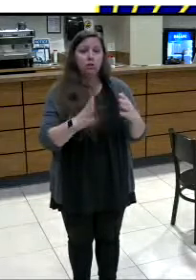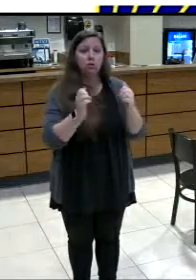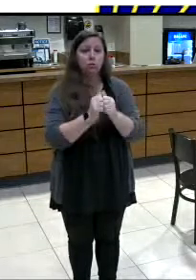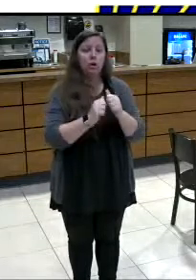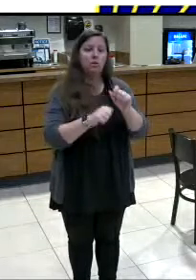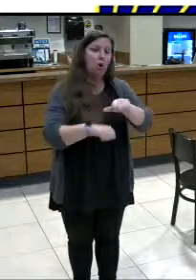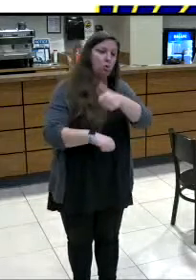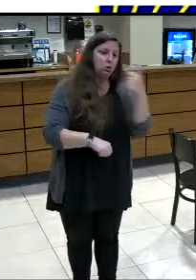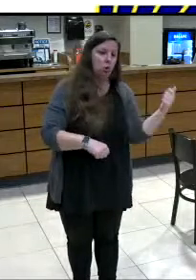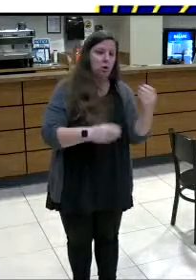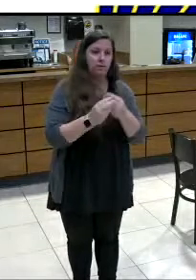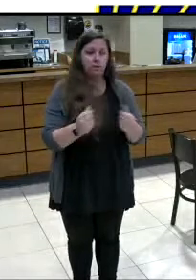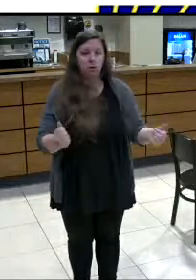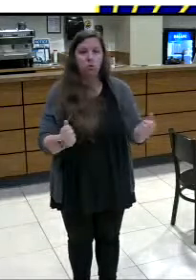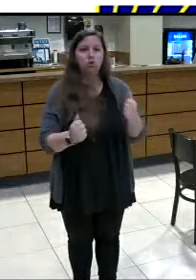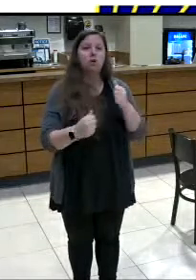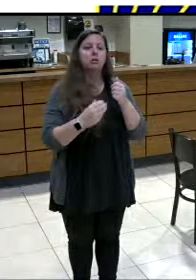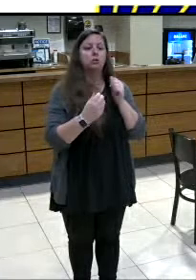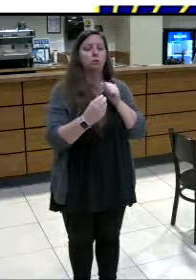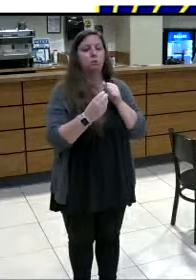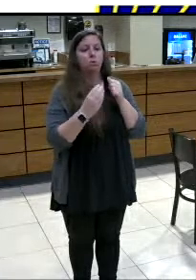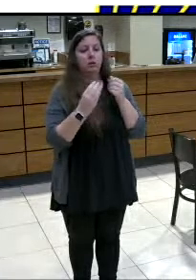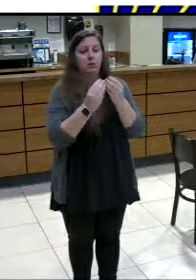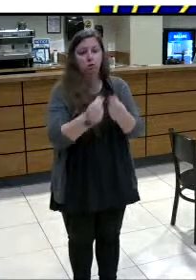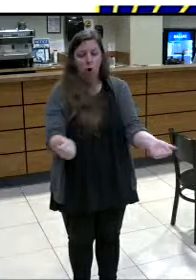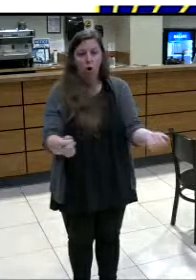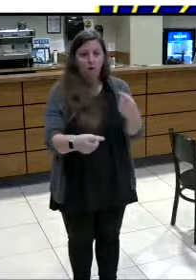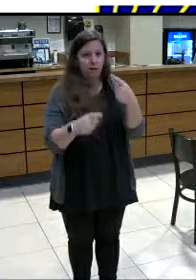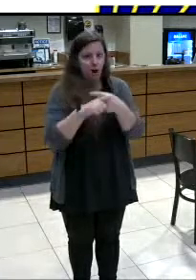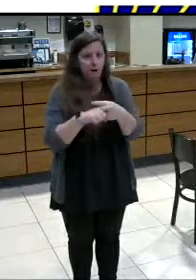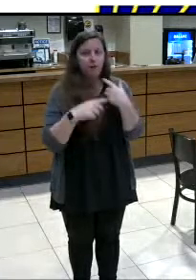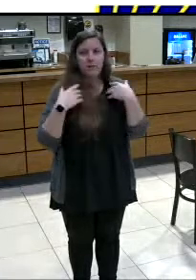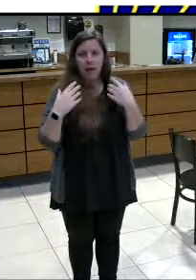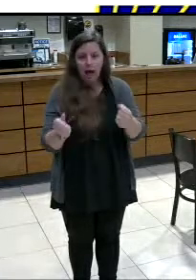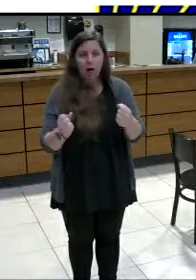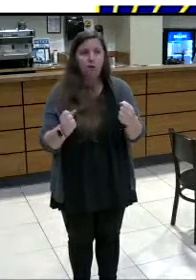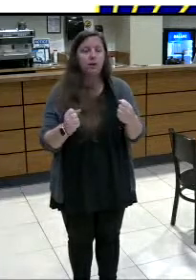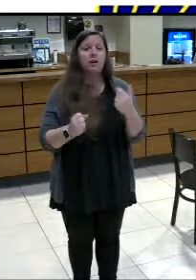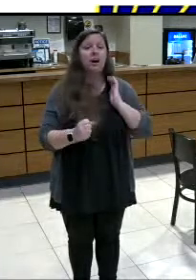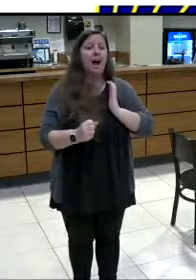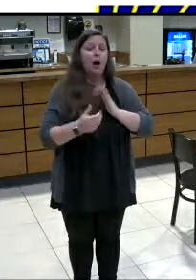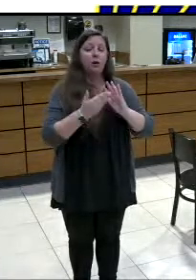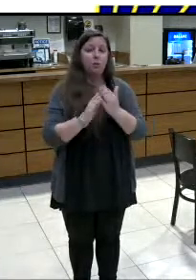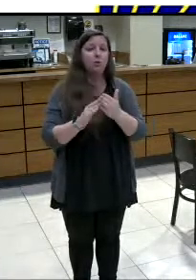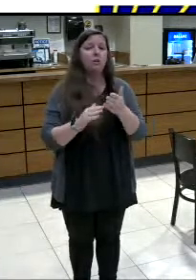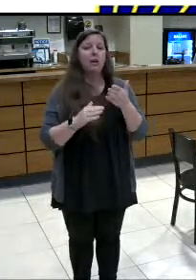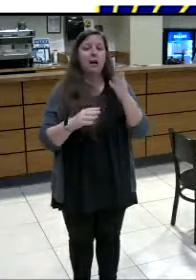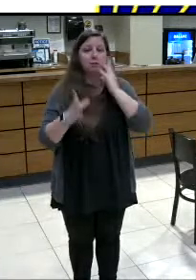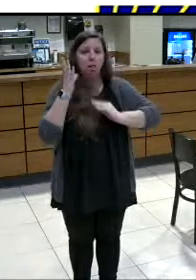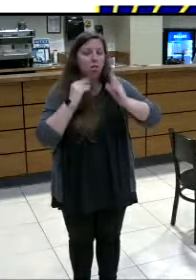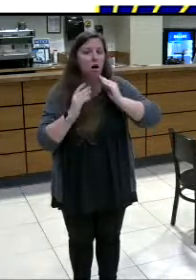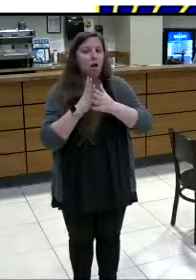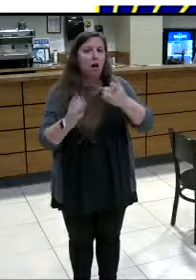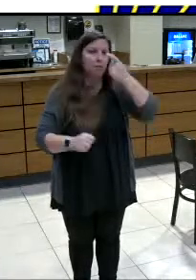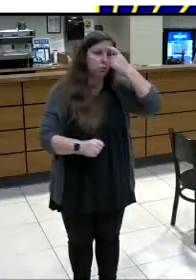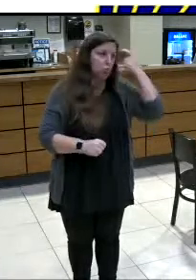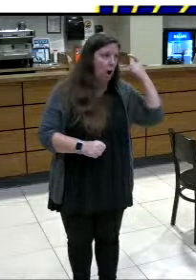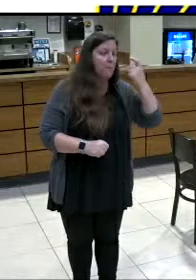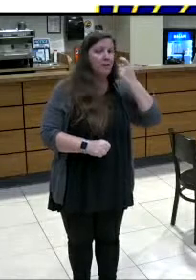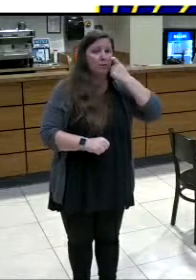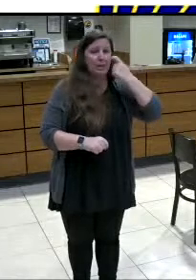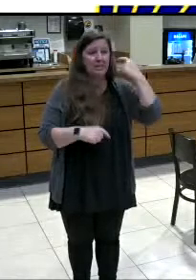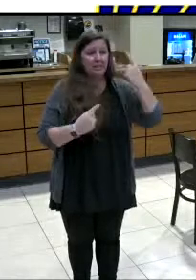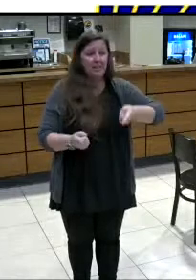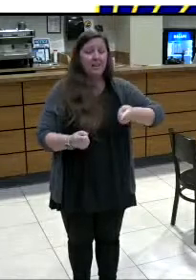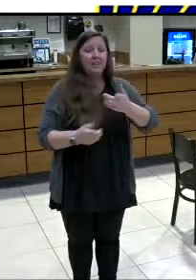in a healthy manner. Again, our community have undergone a lot of trauma within the last couple of months. Some of us have